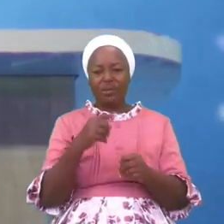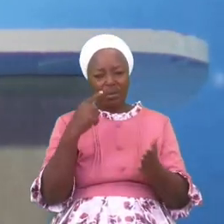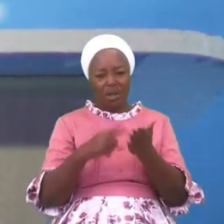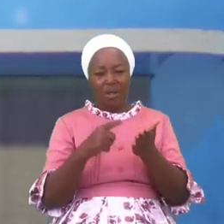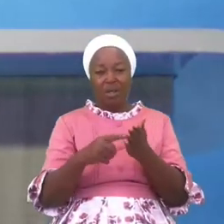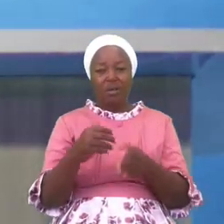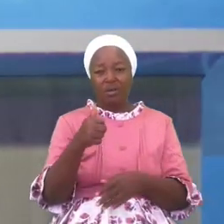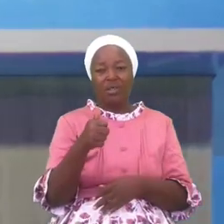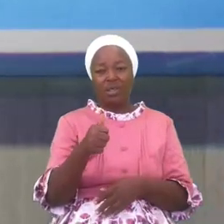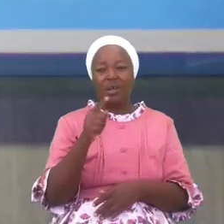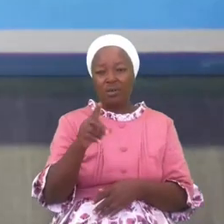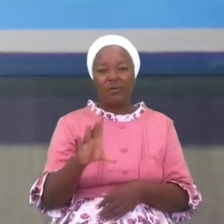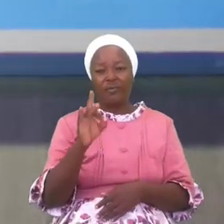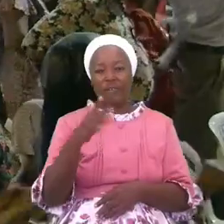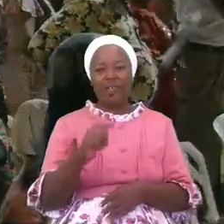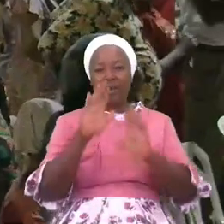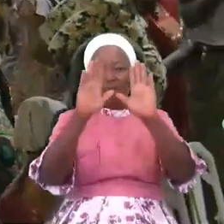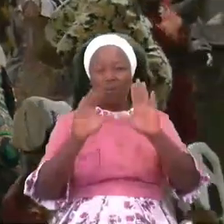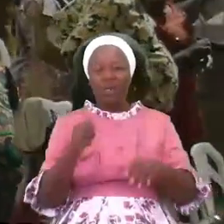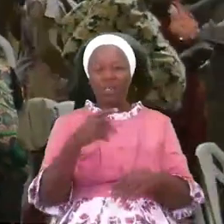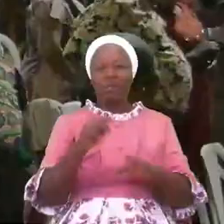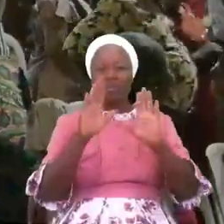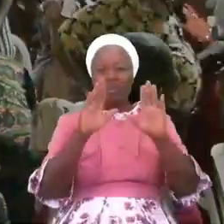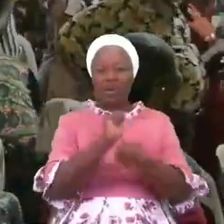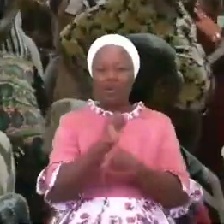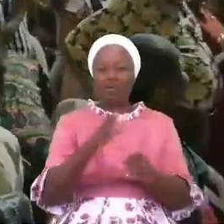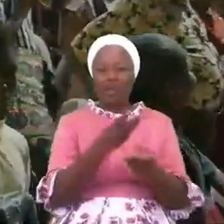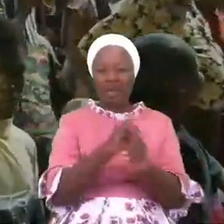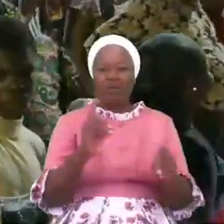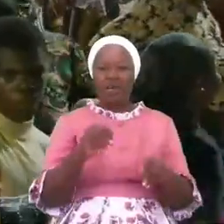miracle, the deliverance. You'll find the healing there. It is done.